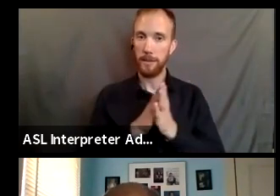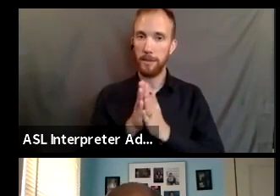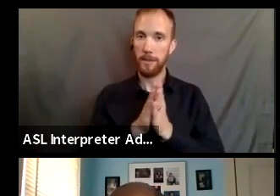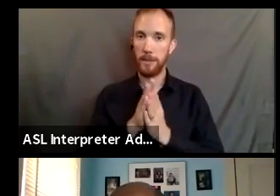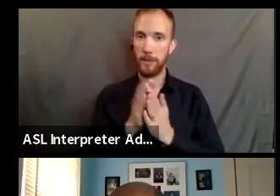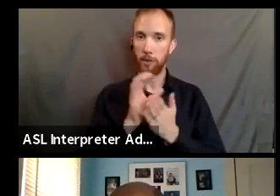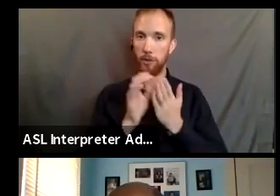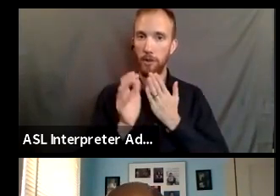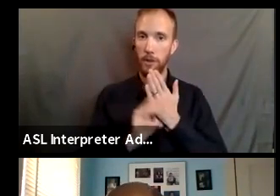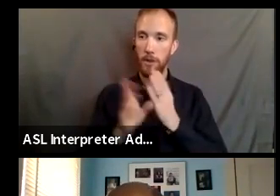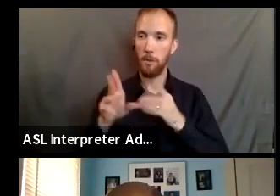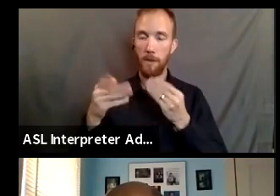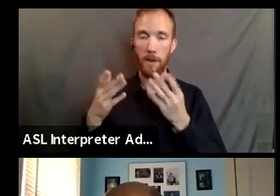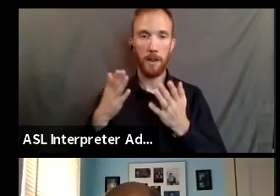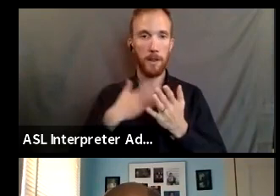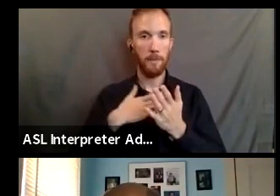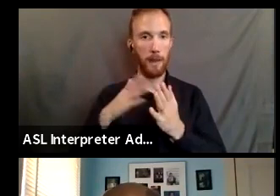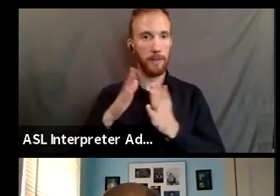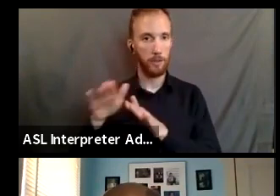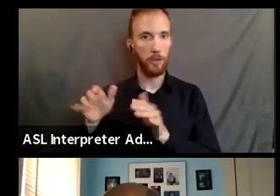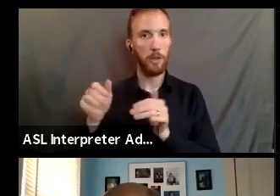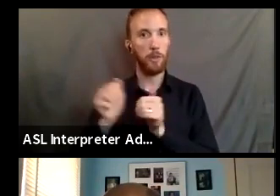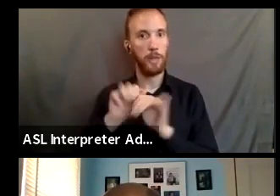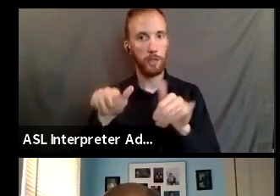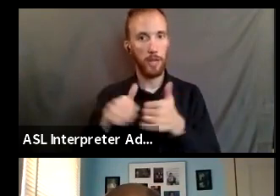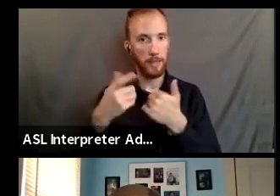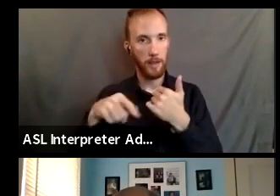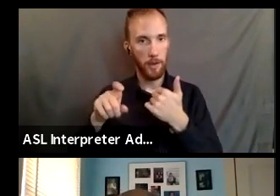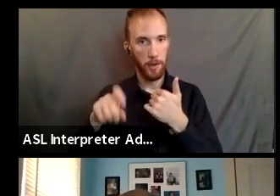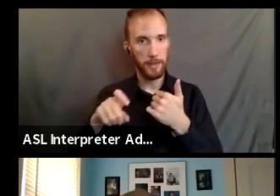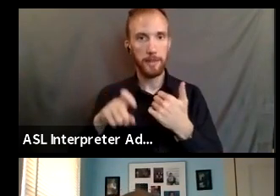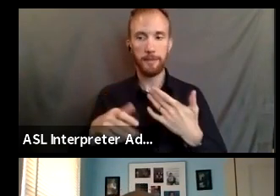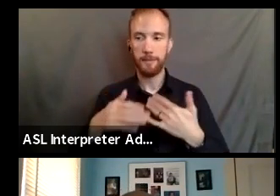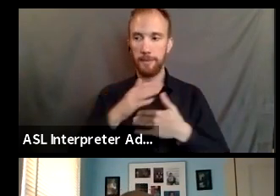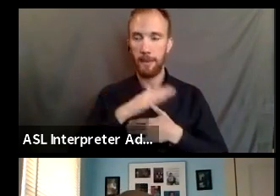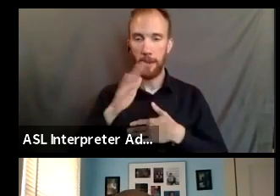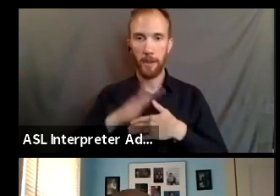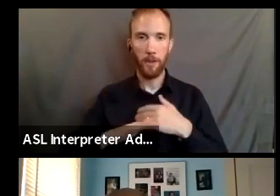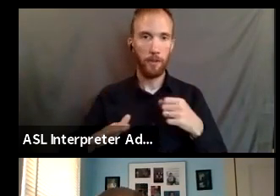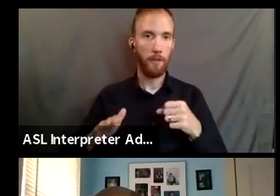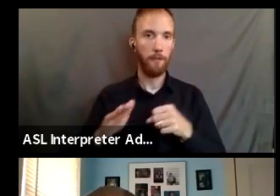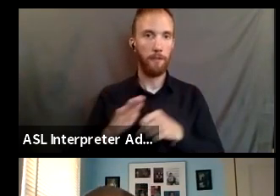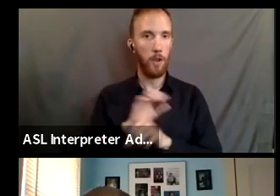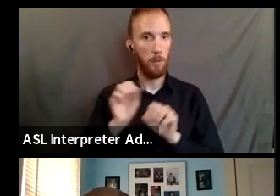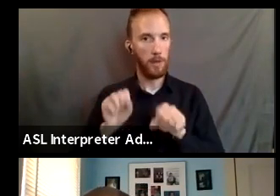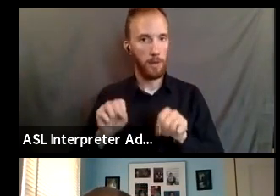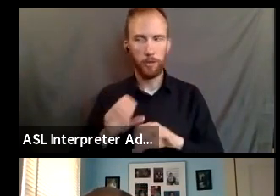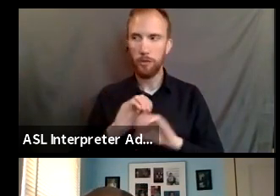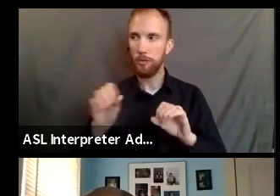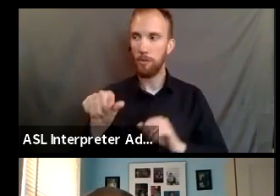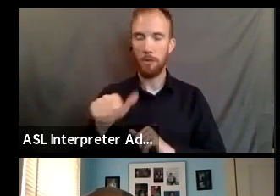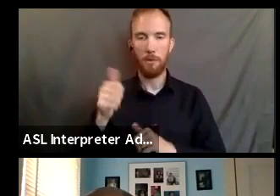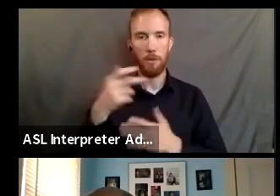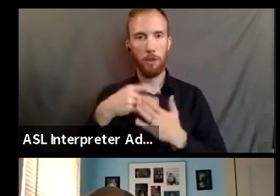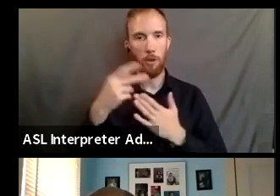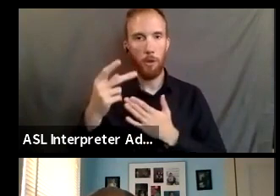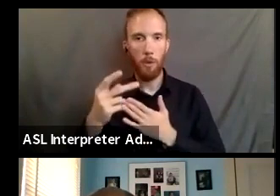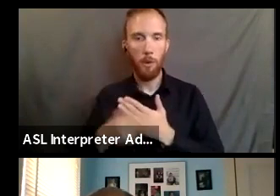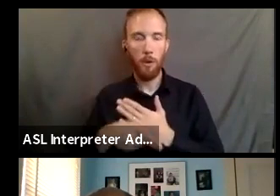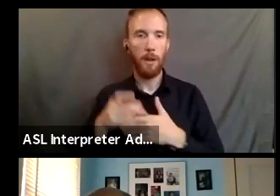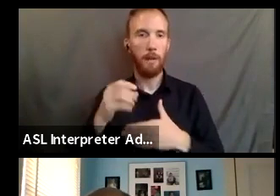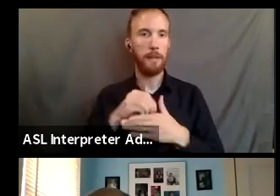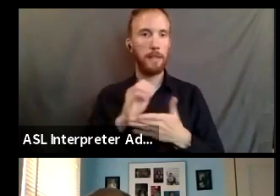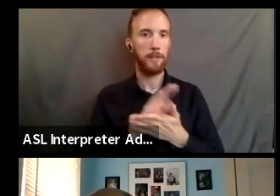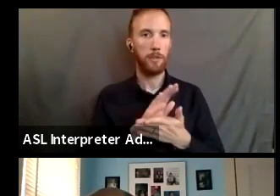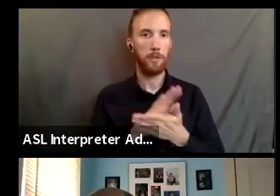my children with the challenges they need to reach their full potential there is no other program that allows students to preserve